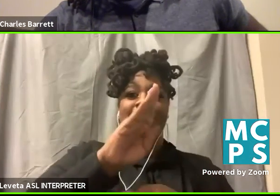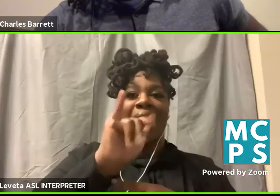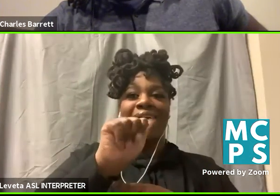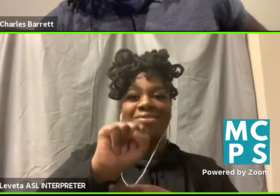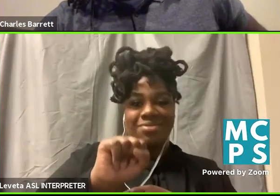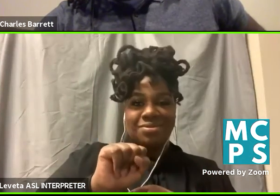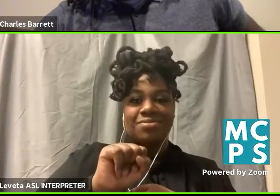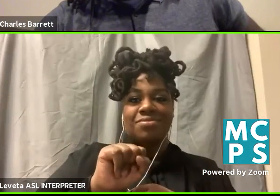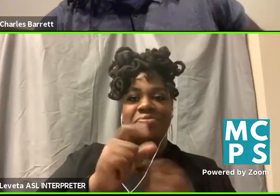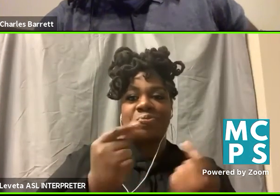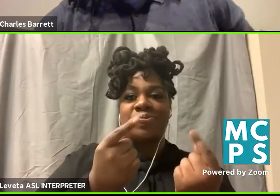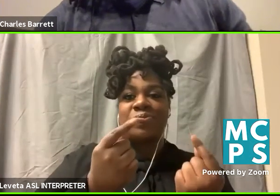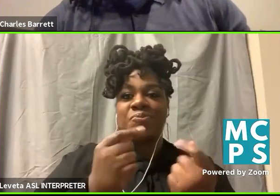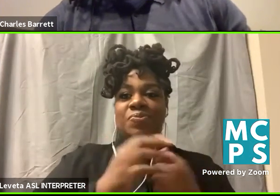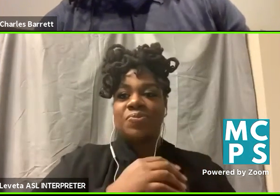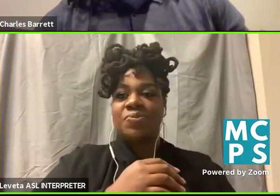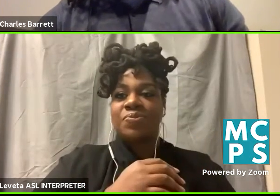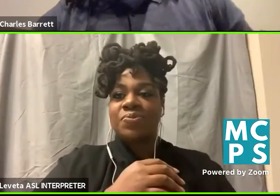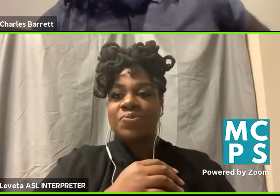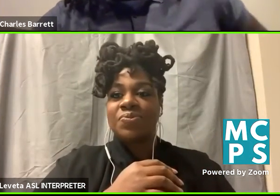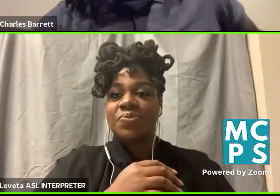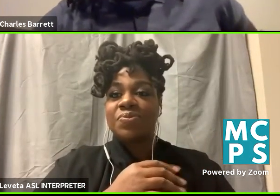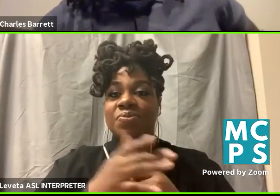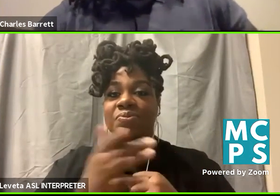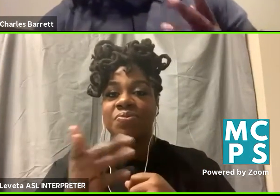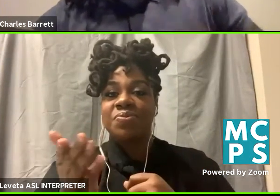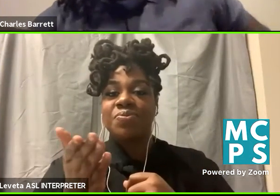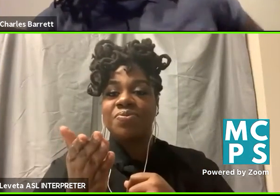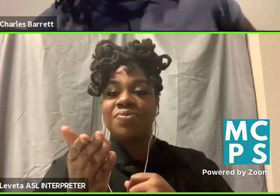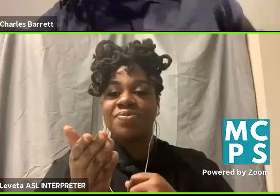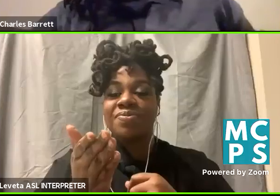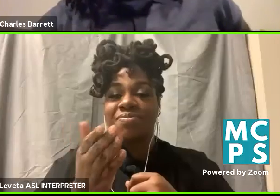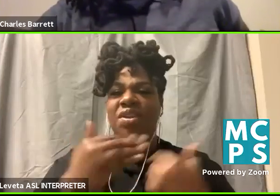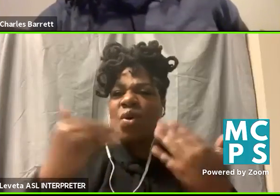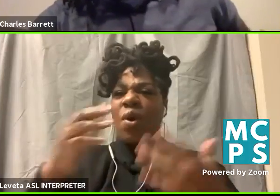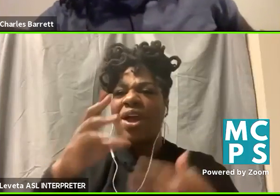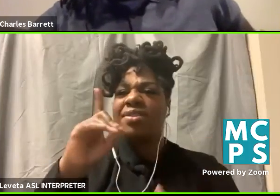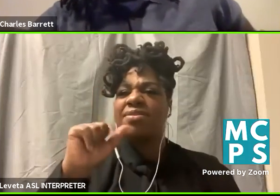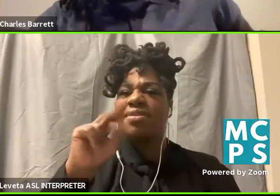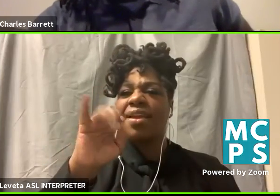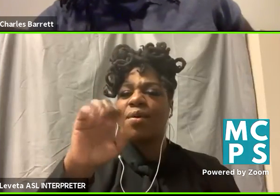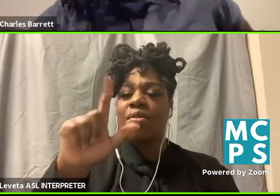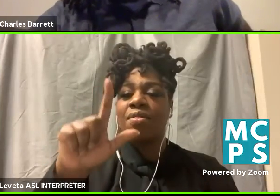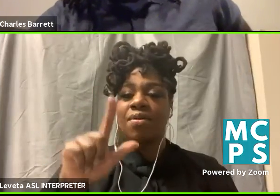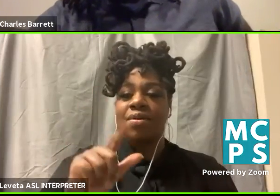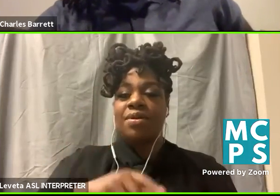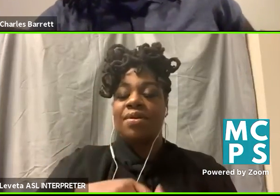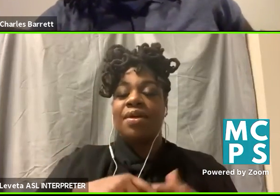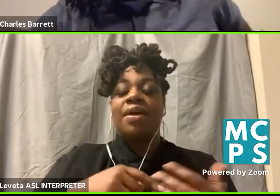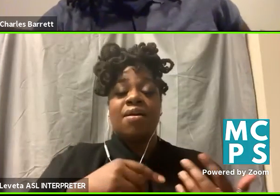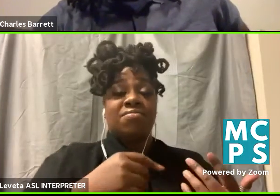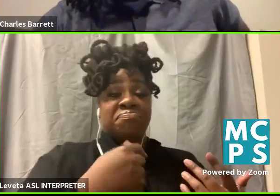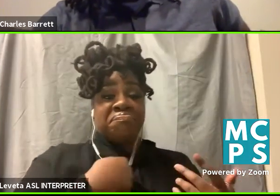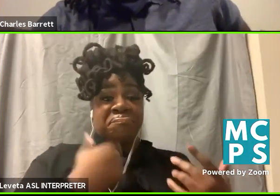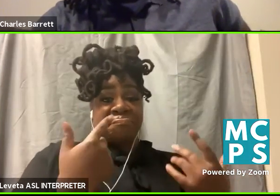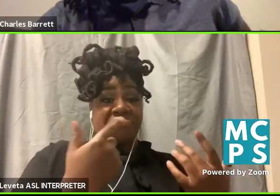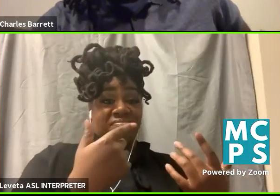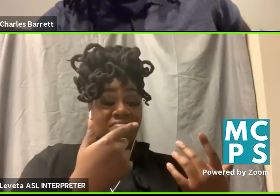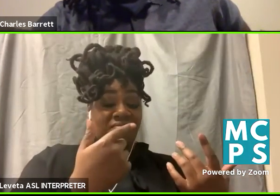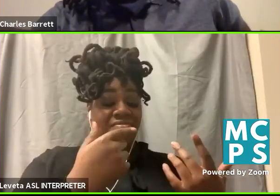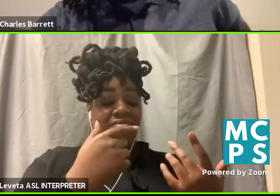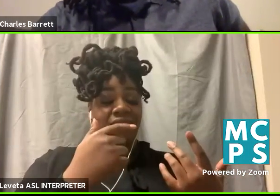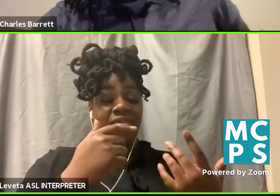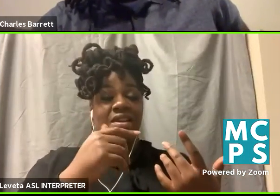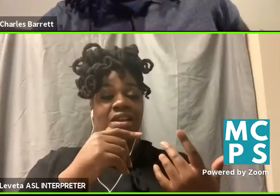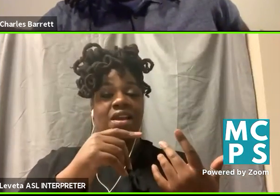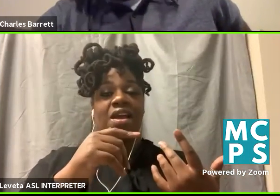Would you like to go first, Fred, or would you like me to? Go ahead, Daniel. Yeah. Well, what I was going to say is, you know, in my practice, I'm dealing